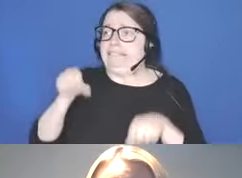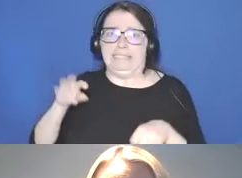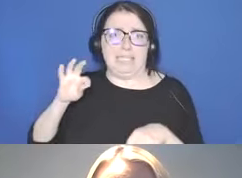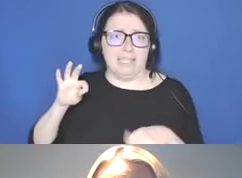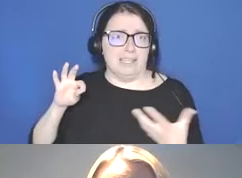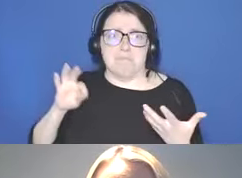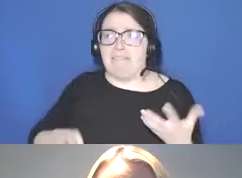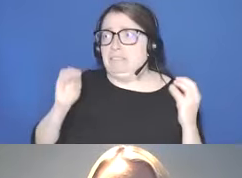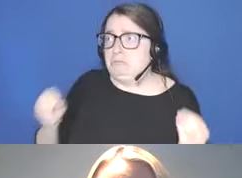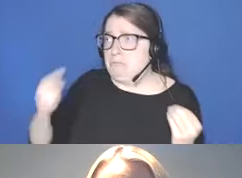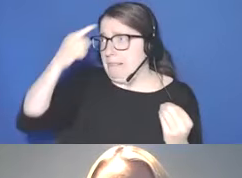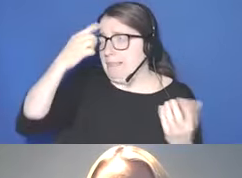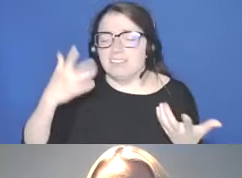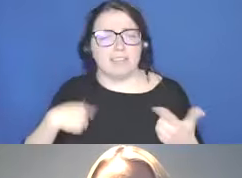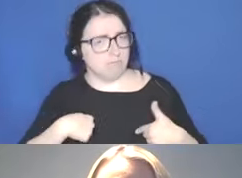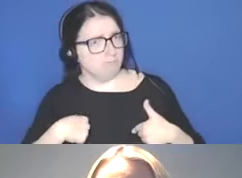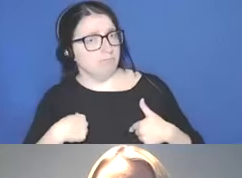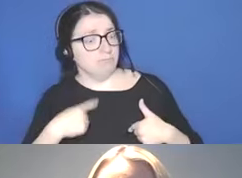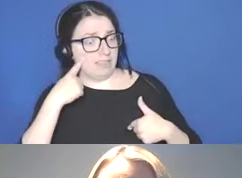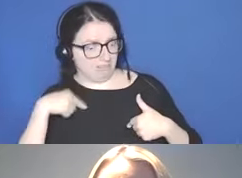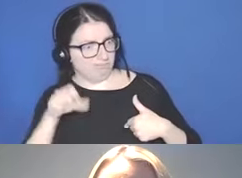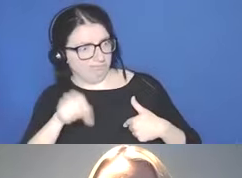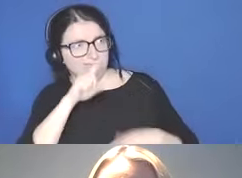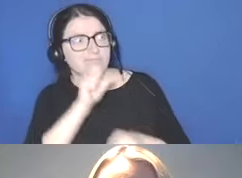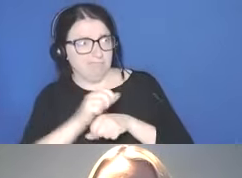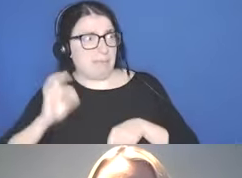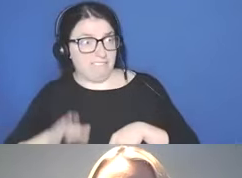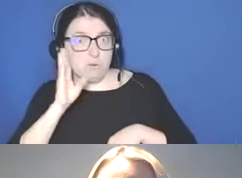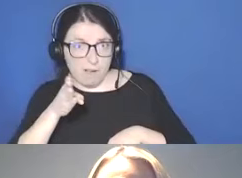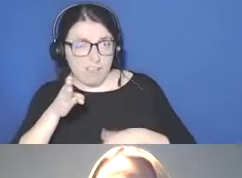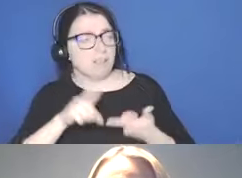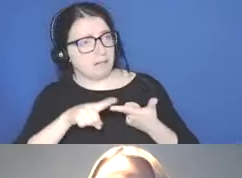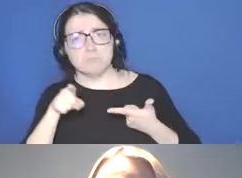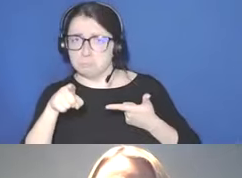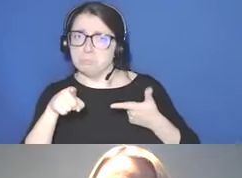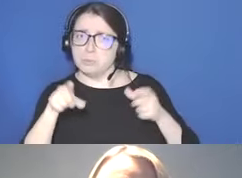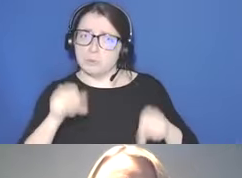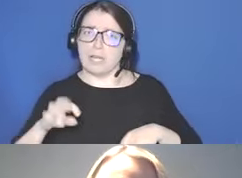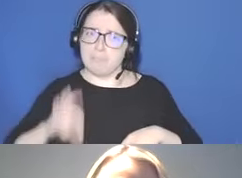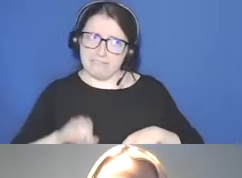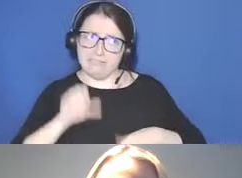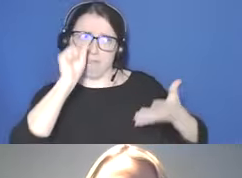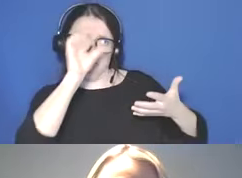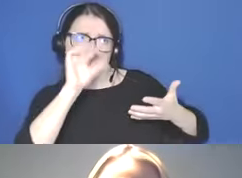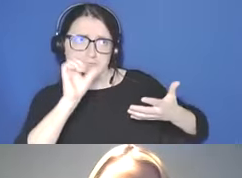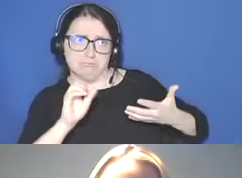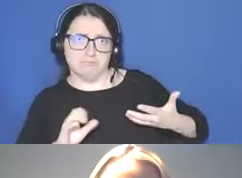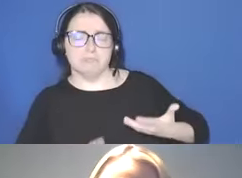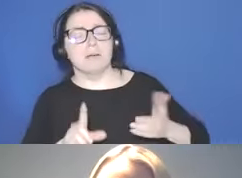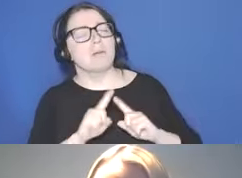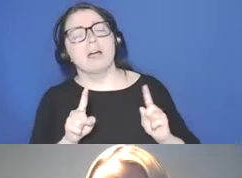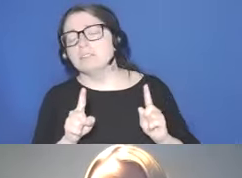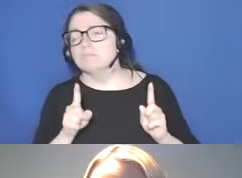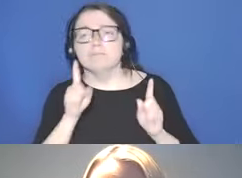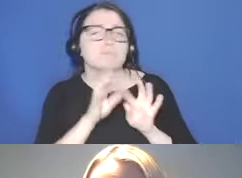clear benefits for this child to receive that diagnosis. But certainly continue to empathize with